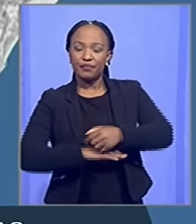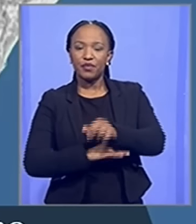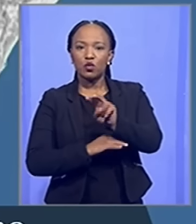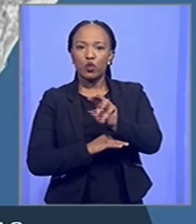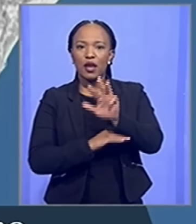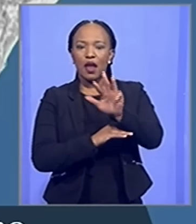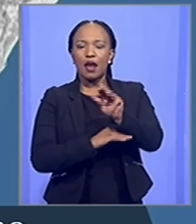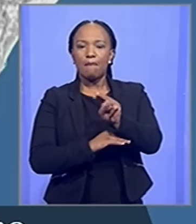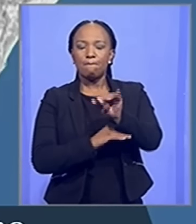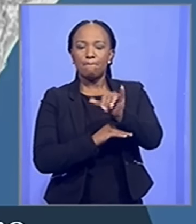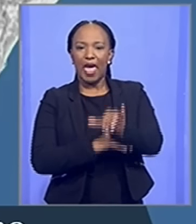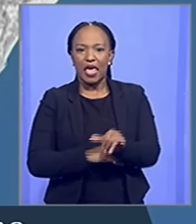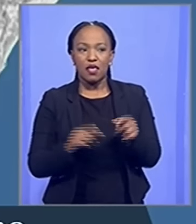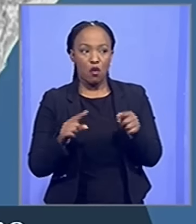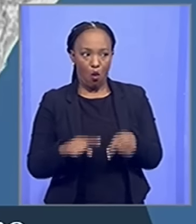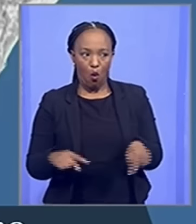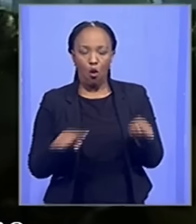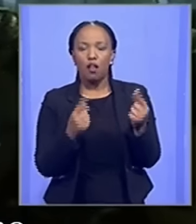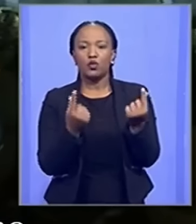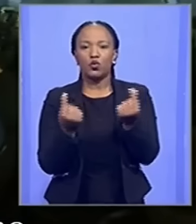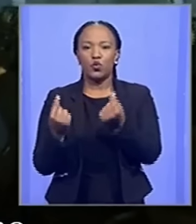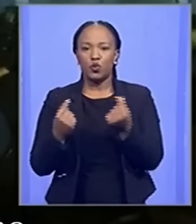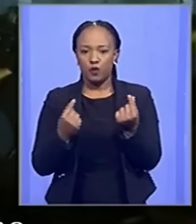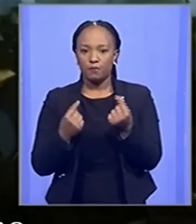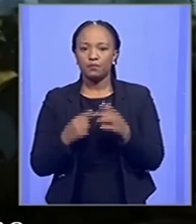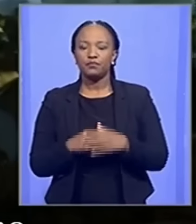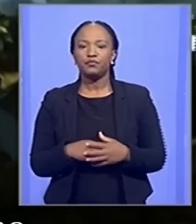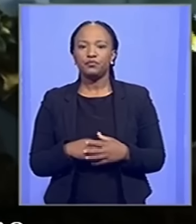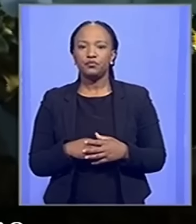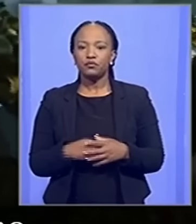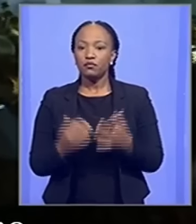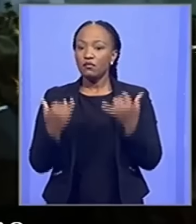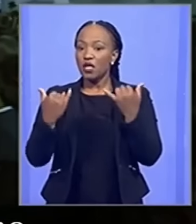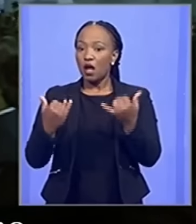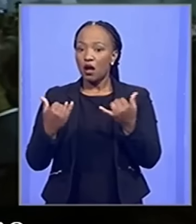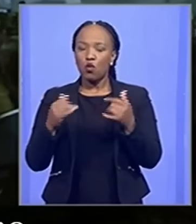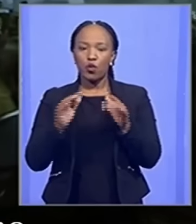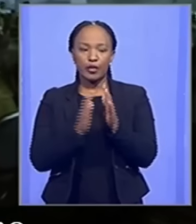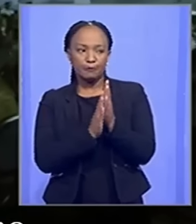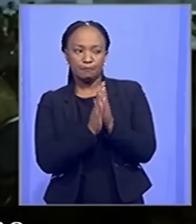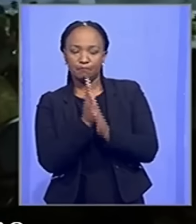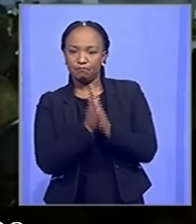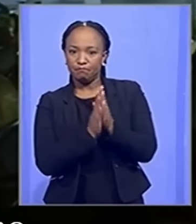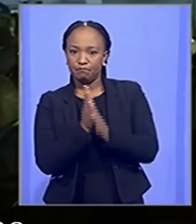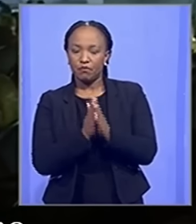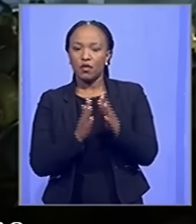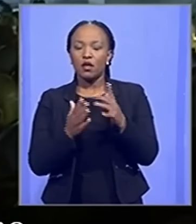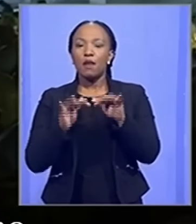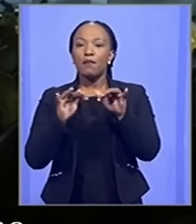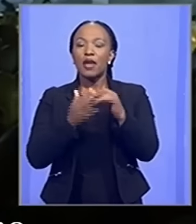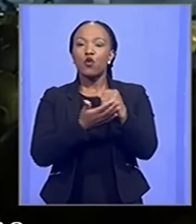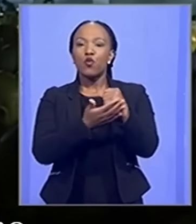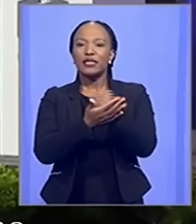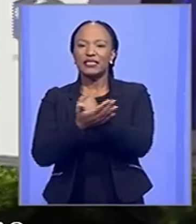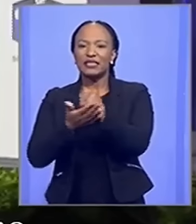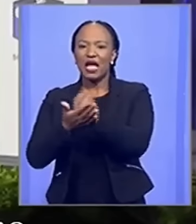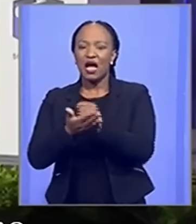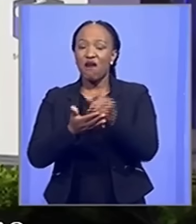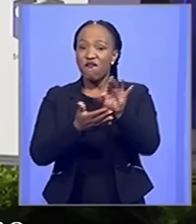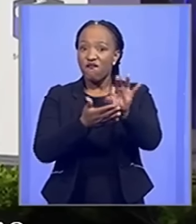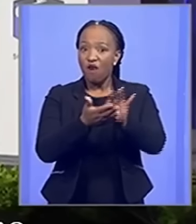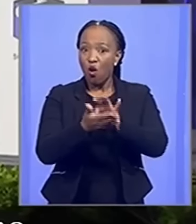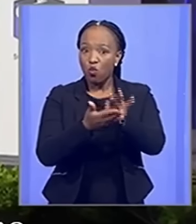May. Tsotlhe di aname, re lebeletse fela go amogela registered voters ko di-voting station tsa